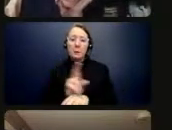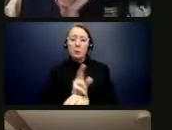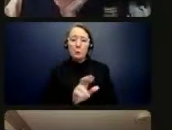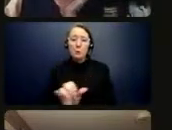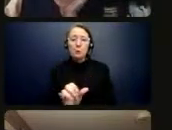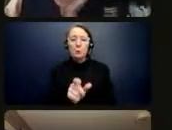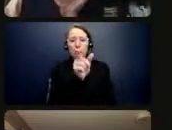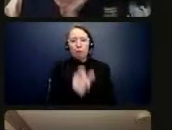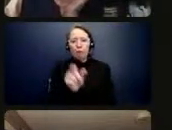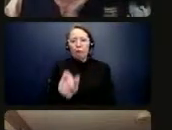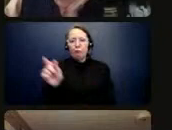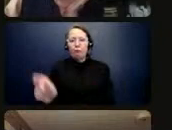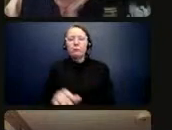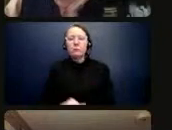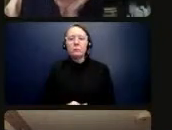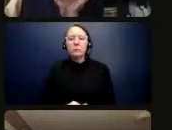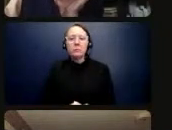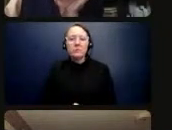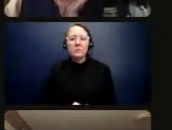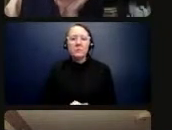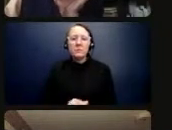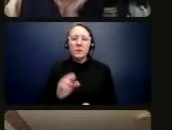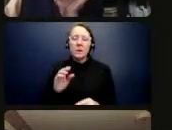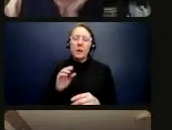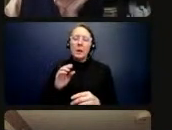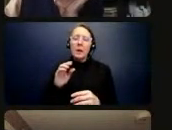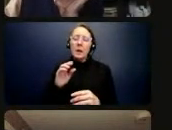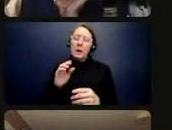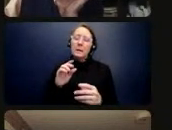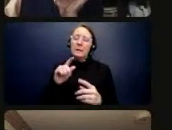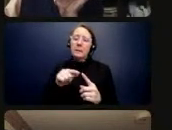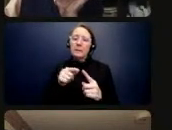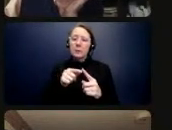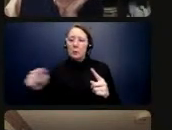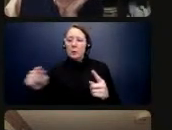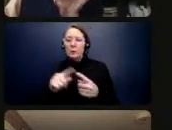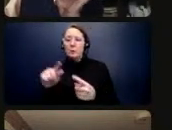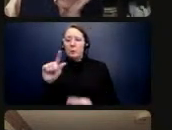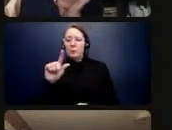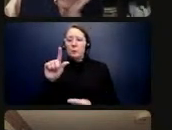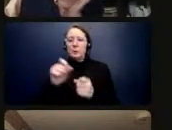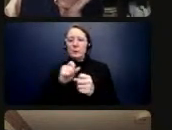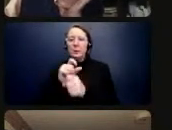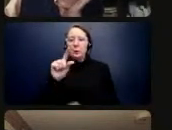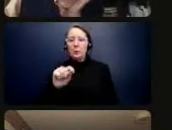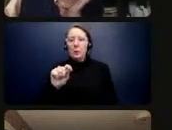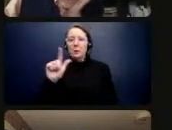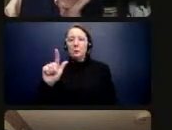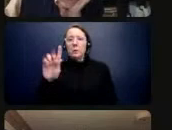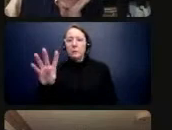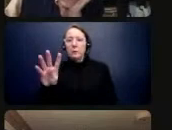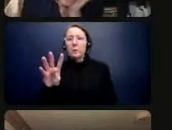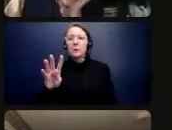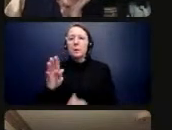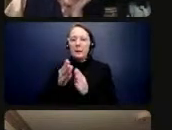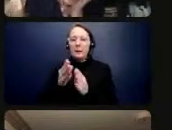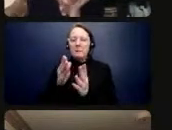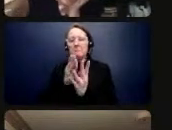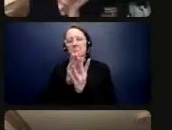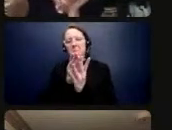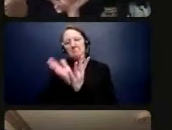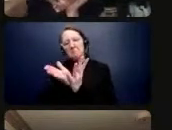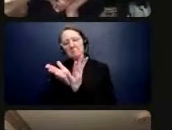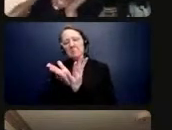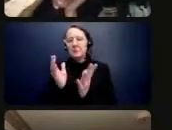And as Councillor Phillips mentioned, this only goes out to 2024 when you start going into the unfunded category for the